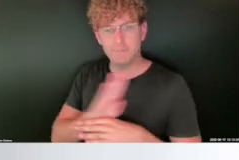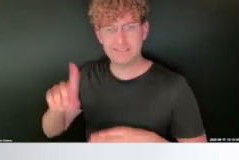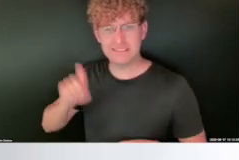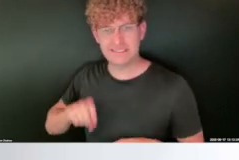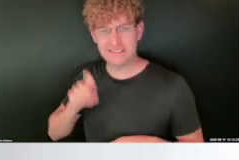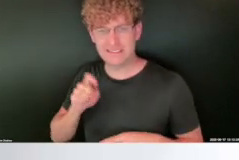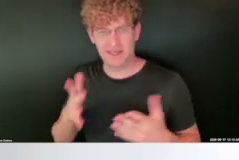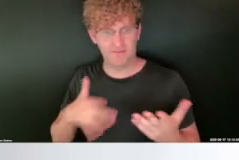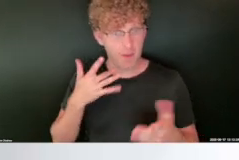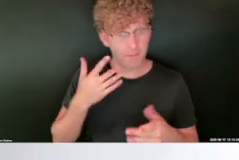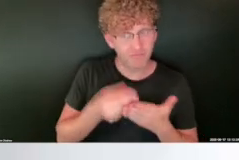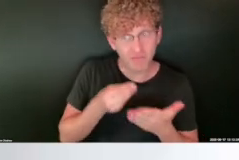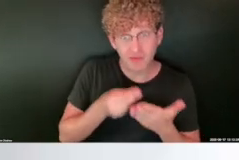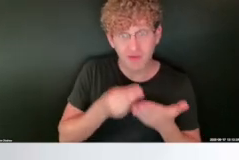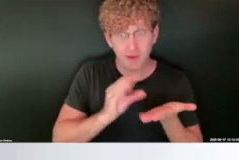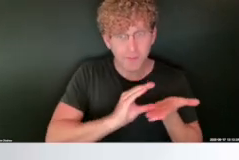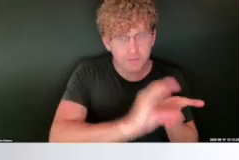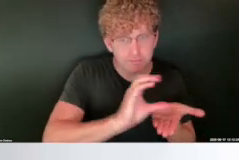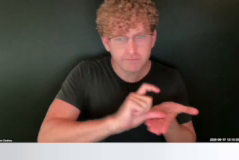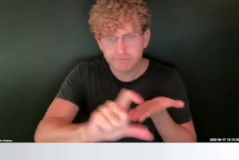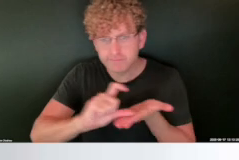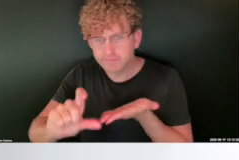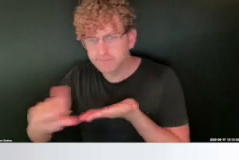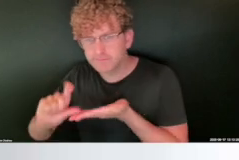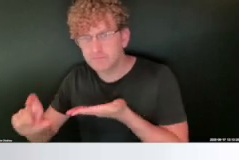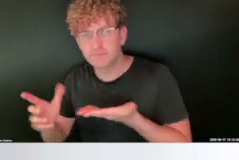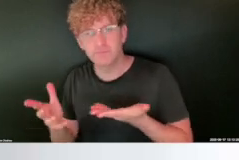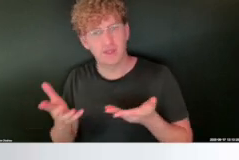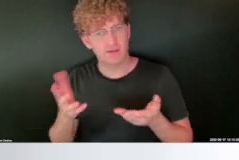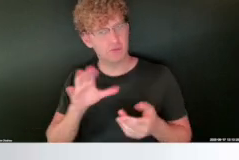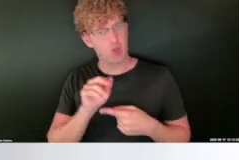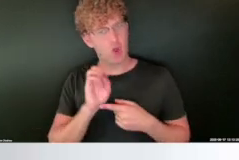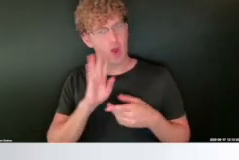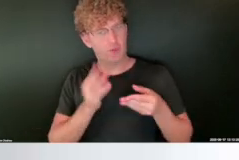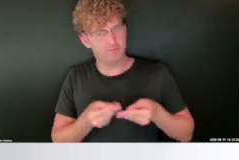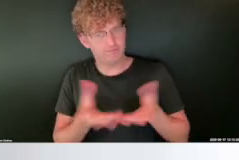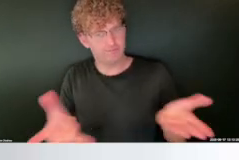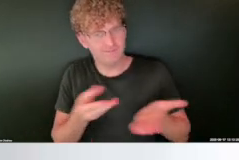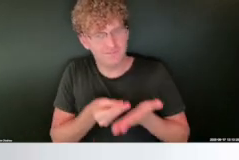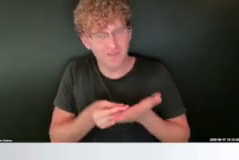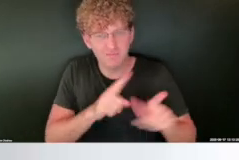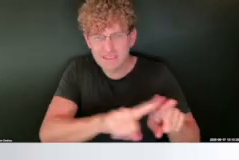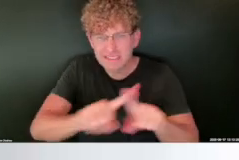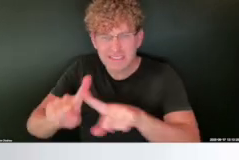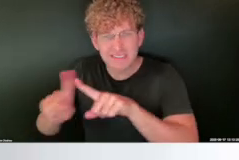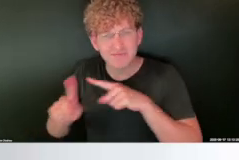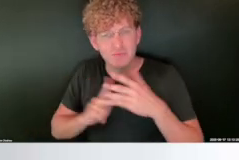projects, that's where we collaborate with you and other interested parties on how those funds should be